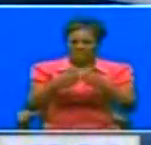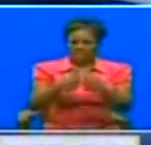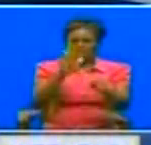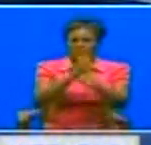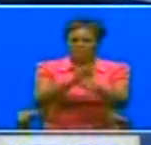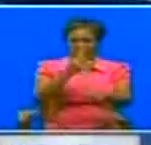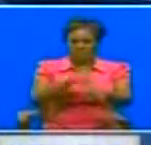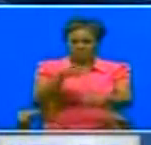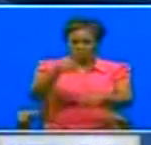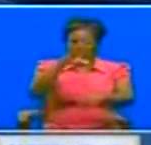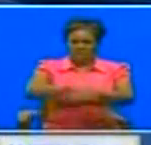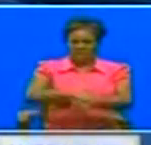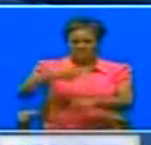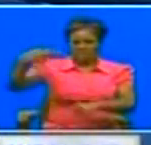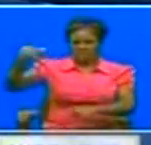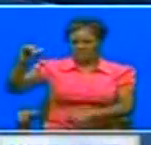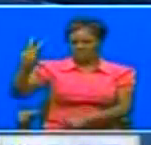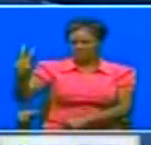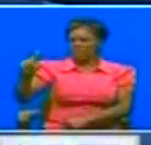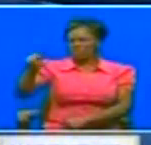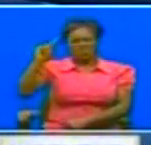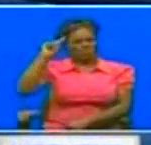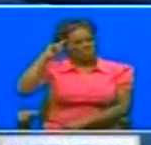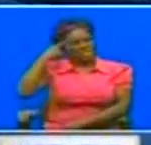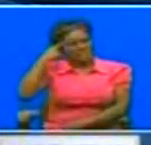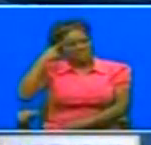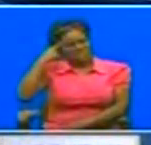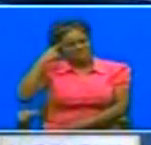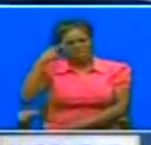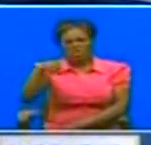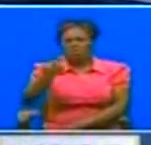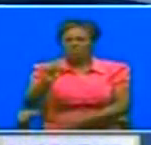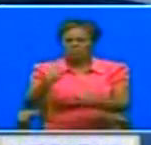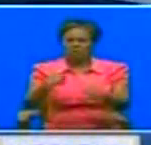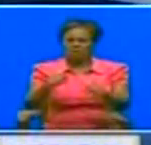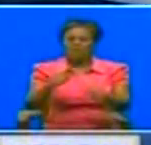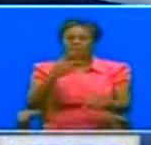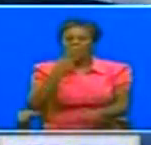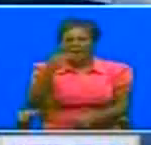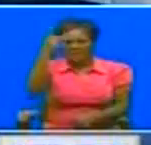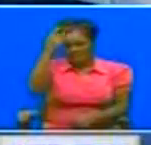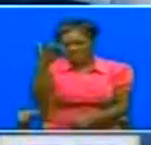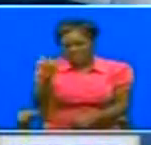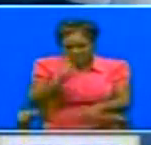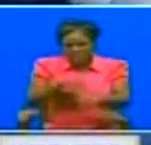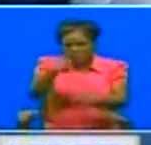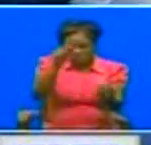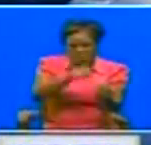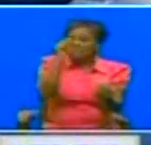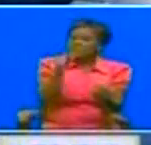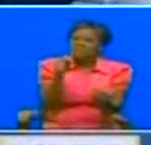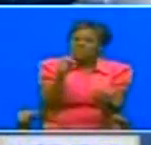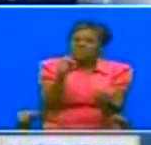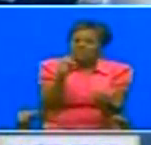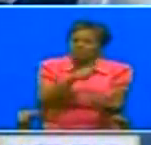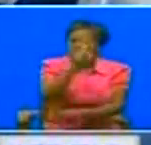times and you contract HIV, or you think you have, would you need a guardian to be there while you're testing? Are these some of the